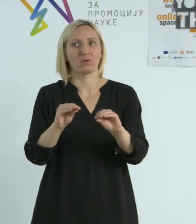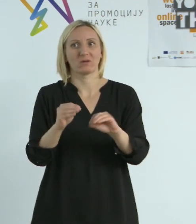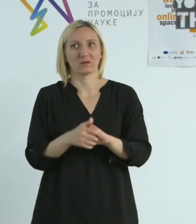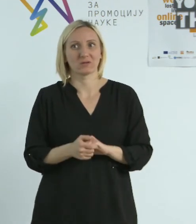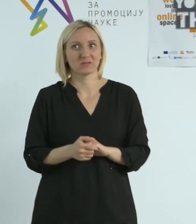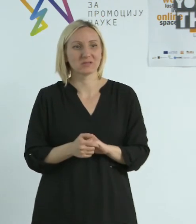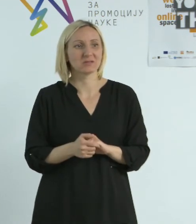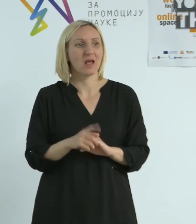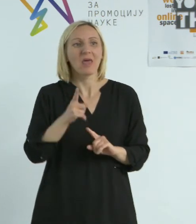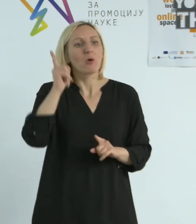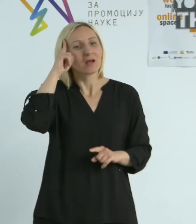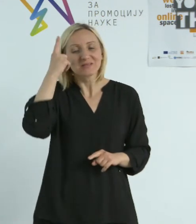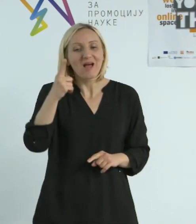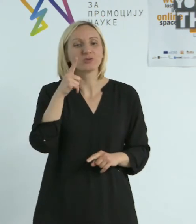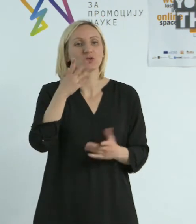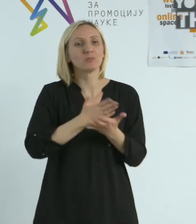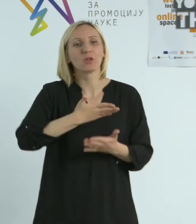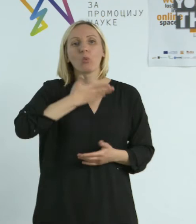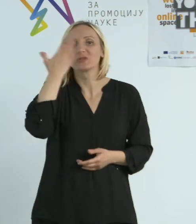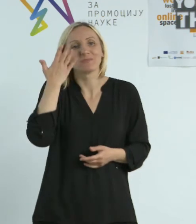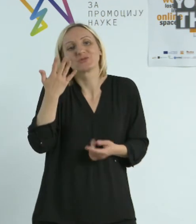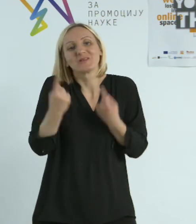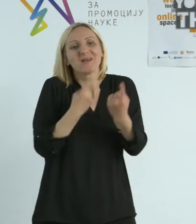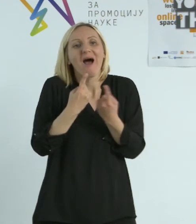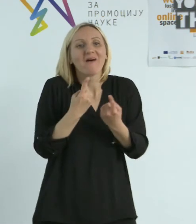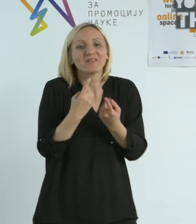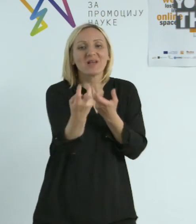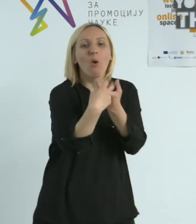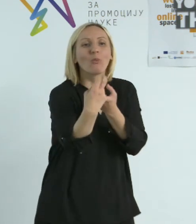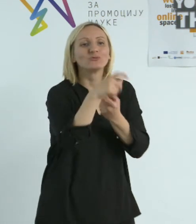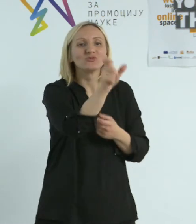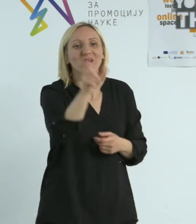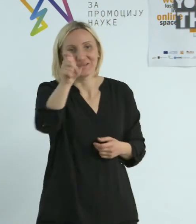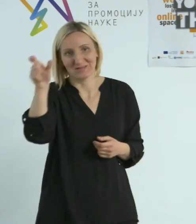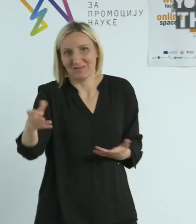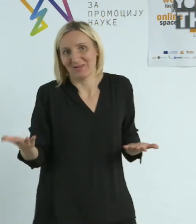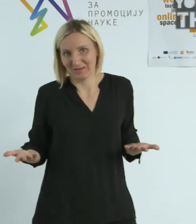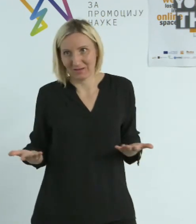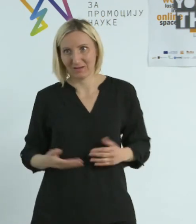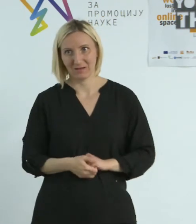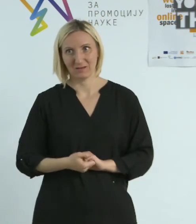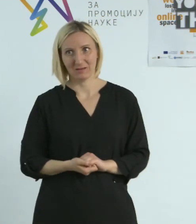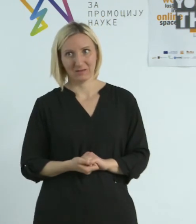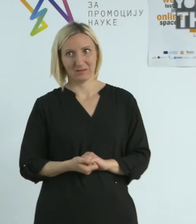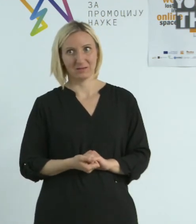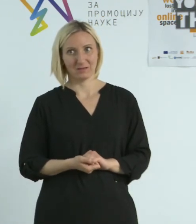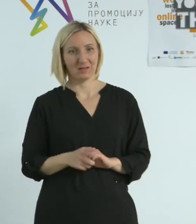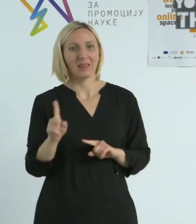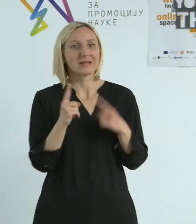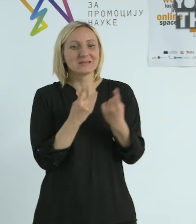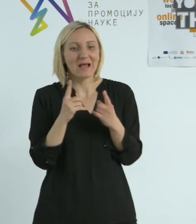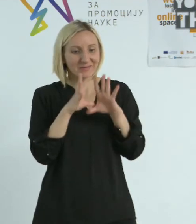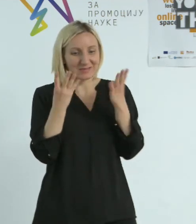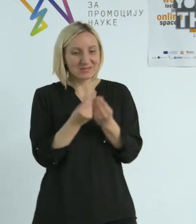about the participants. It's not a key of success. It helps to get a good online course, I think, but it's not